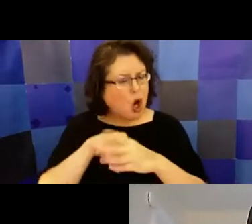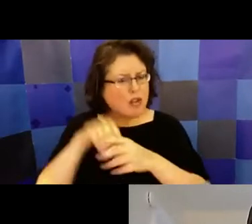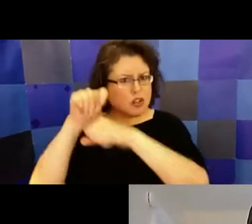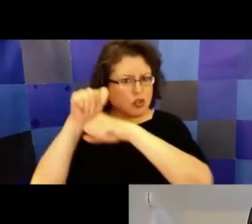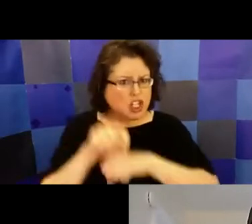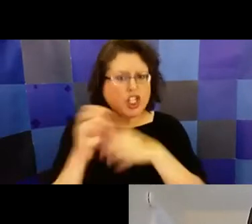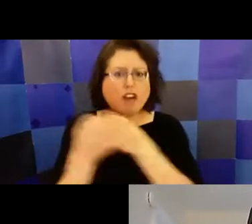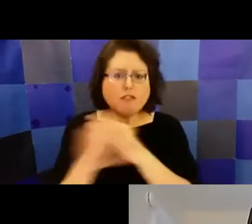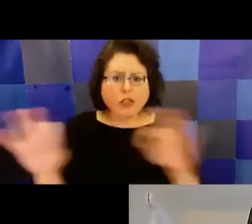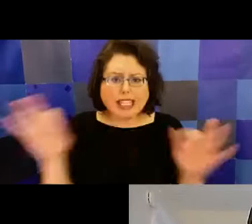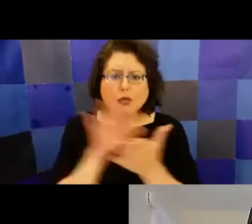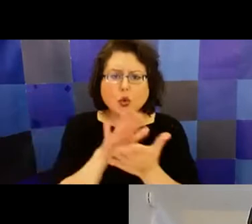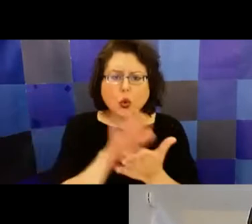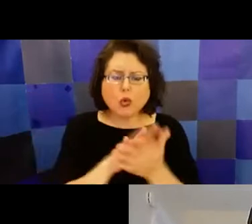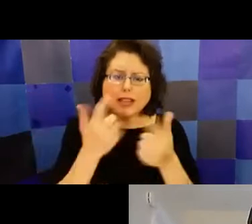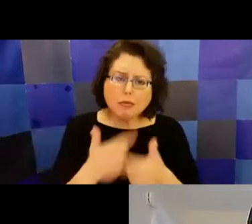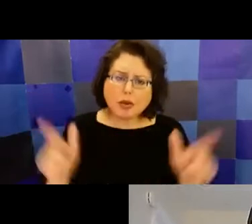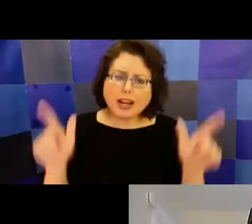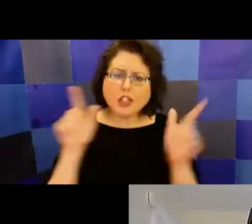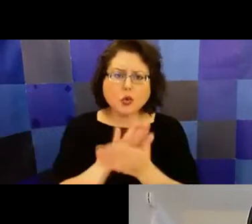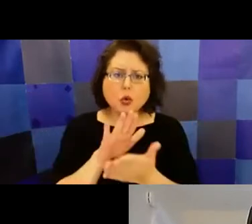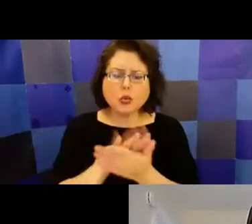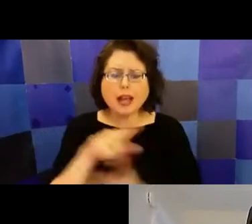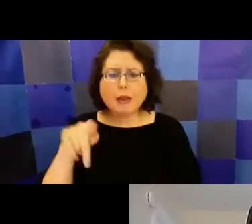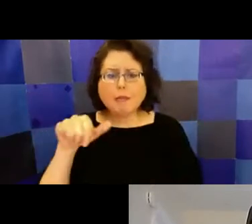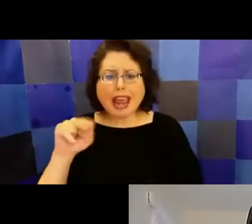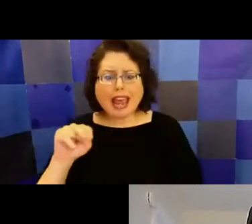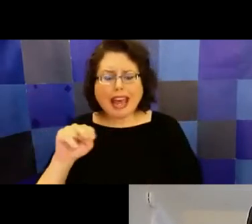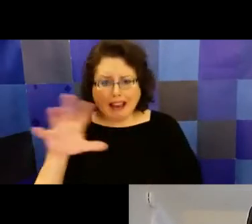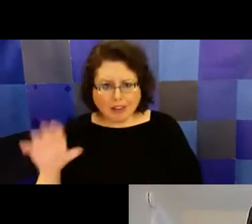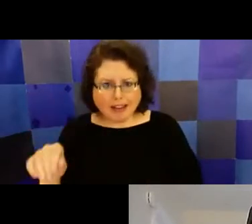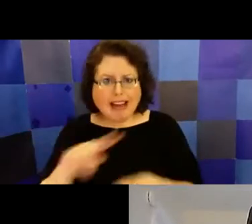and the liberation schools and the kind of Pan-African national schools